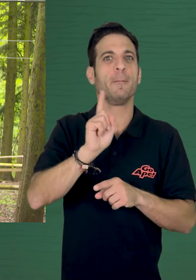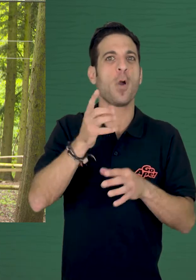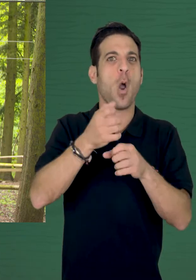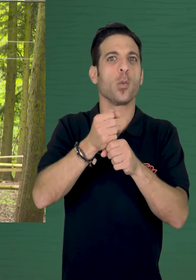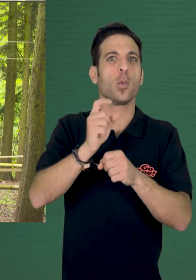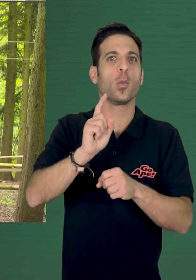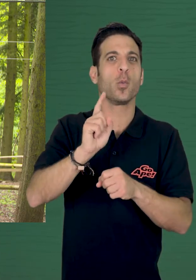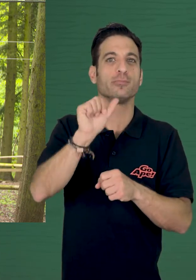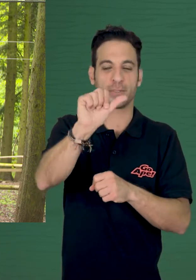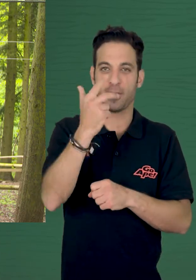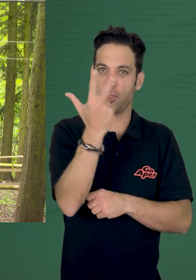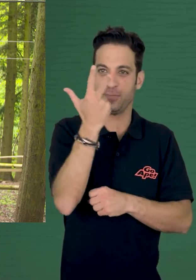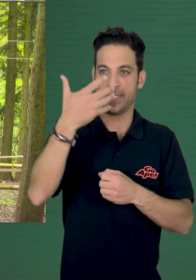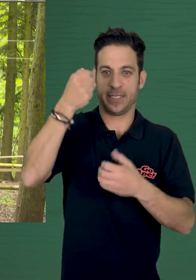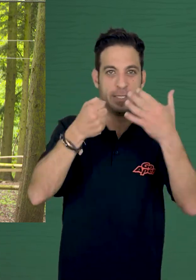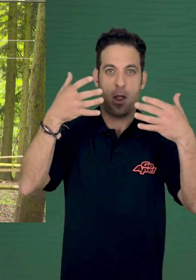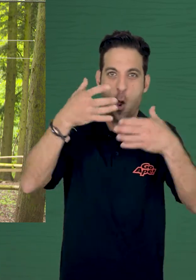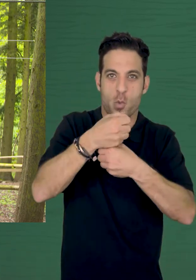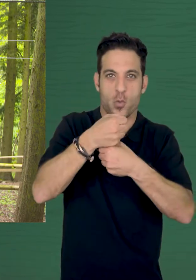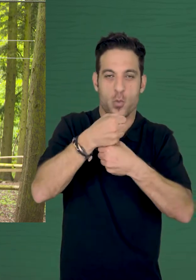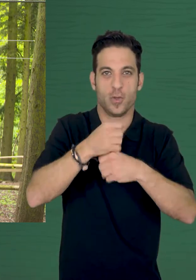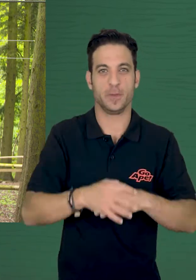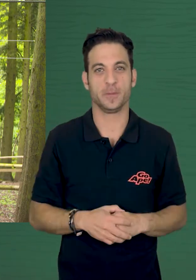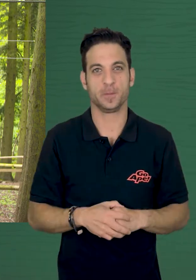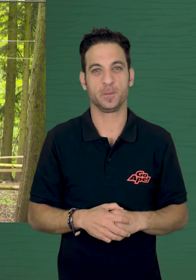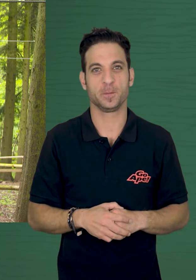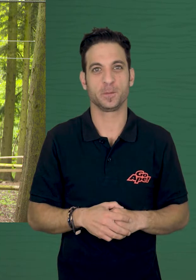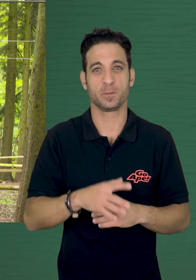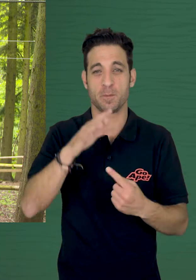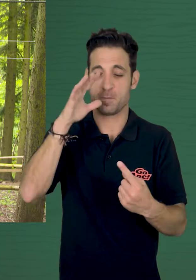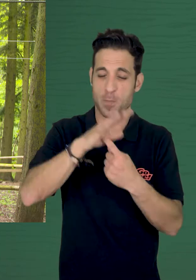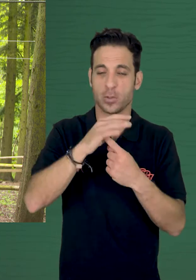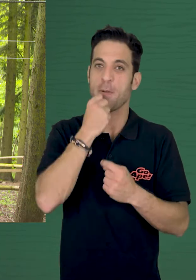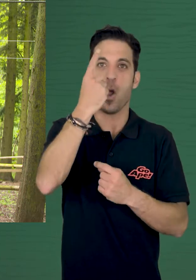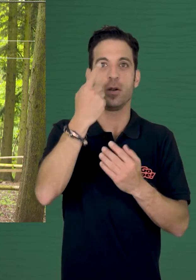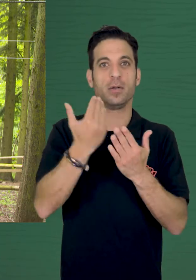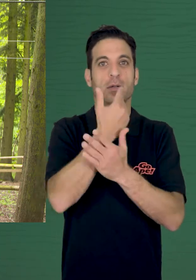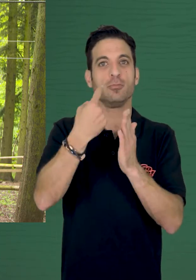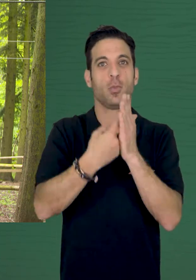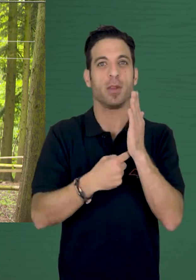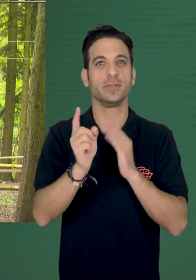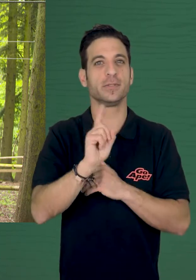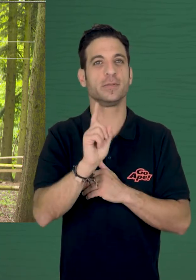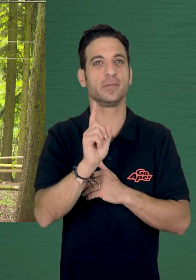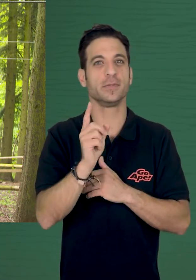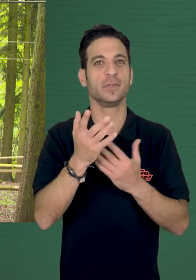swing? That's right, all 3 of your safety lines. And can you tell me the most important rule?